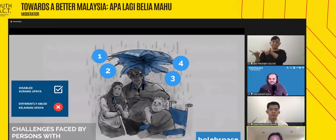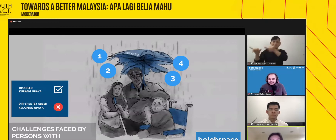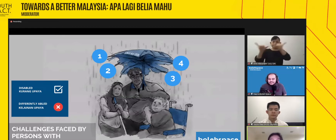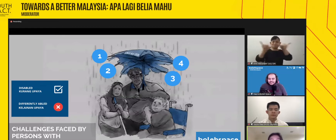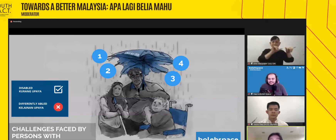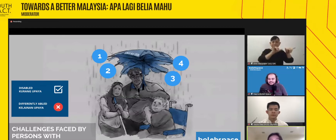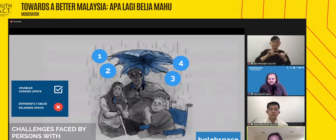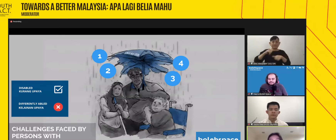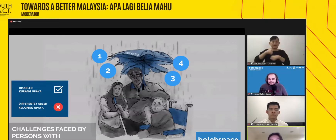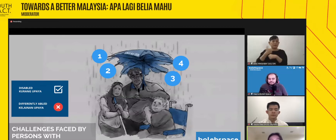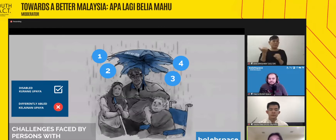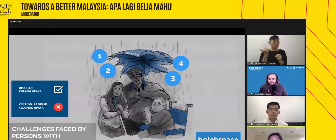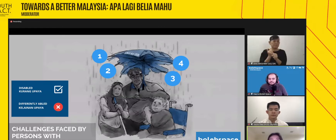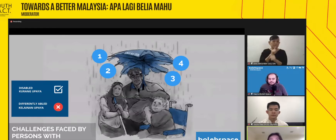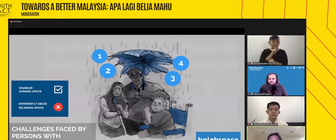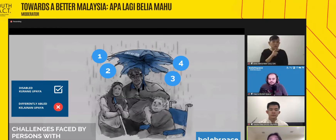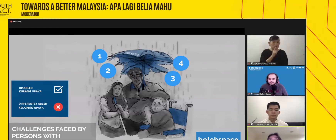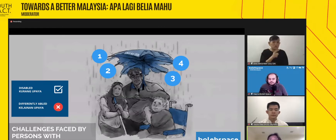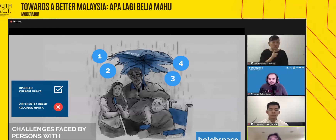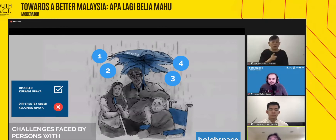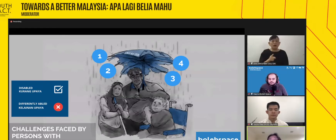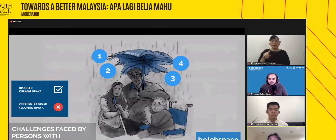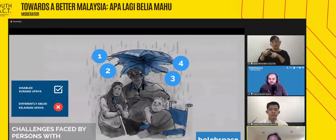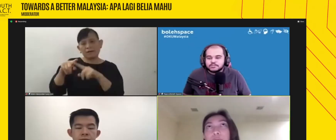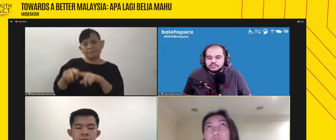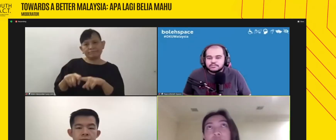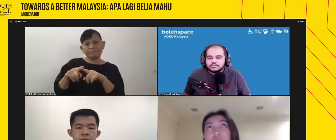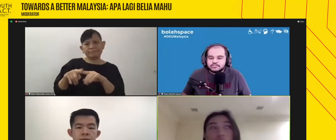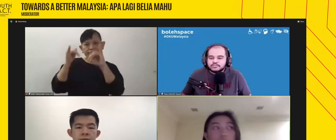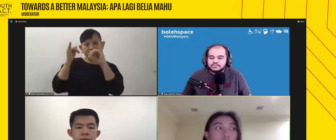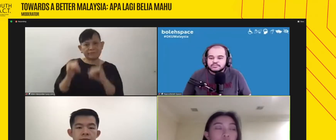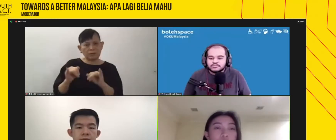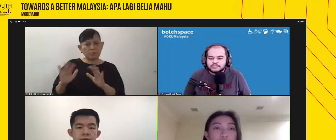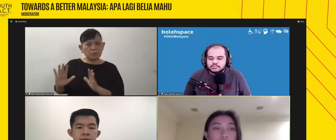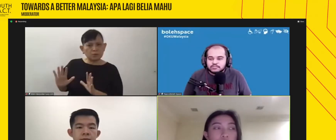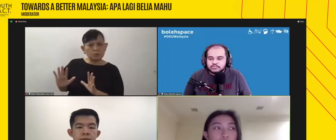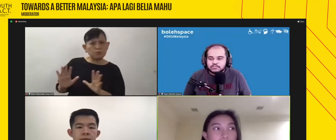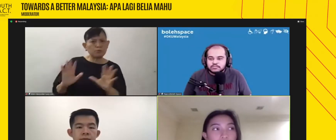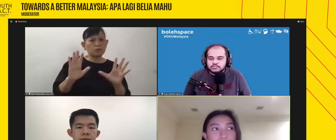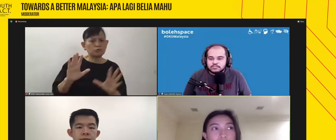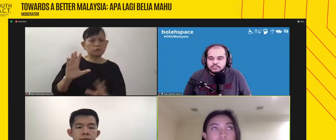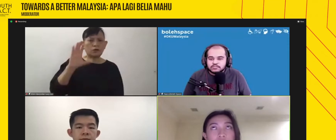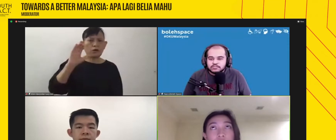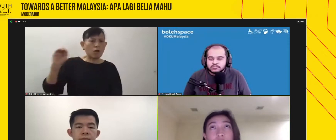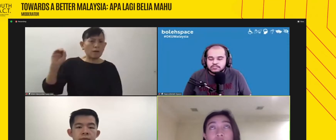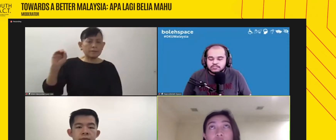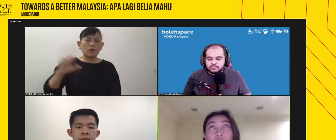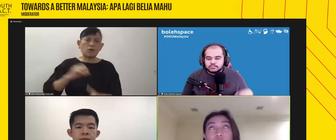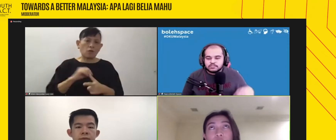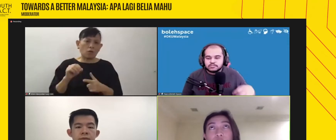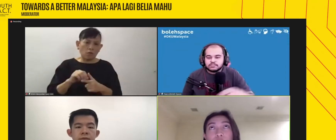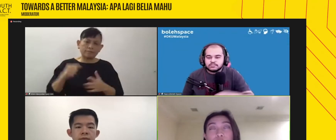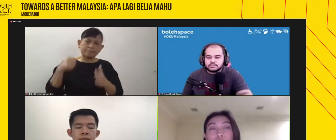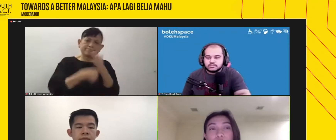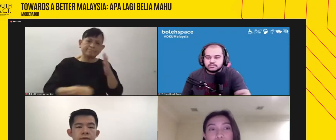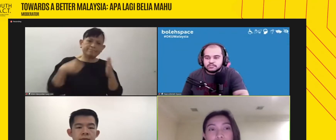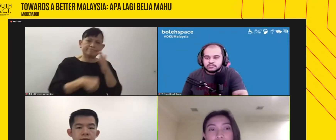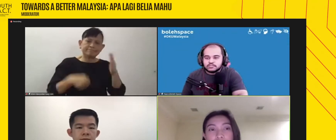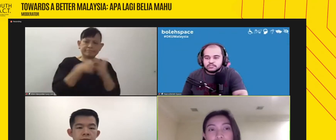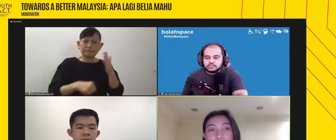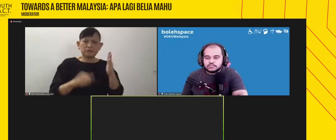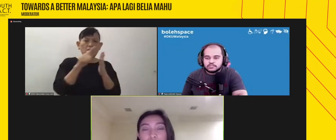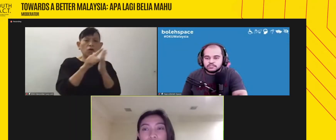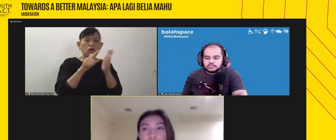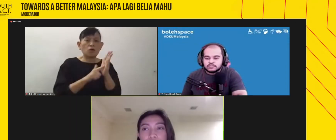ensure, I guess, as an individual to like push for companies, also like lawmakers, in order for them to enforce